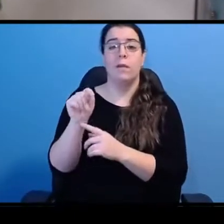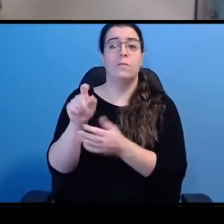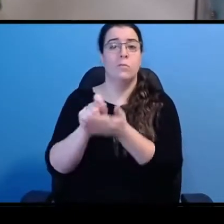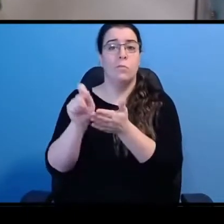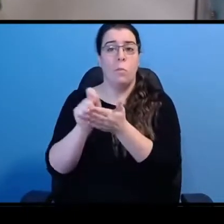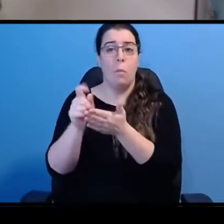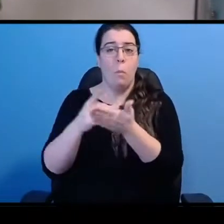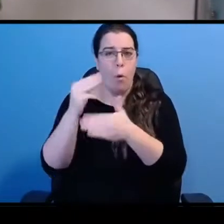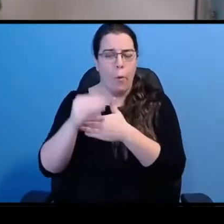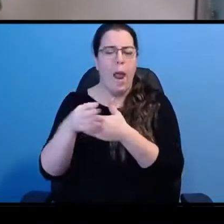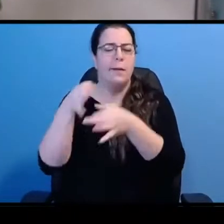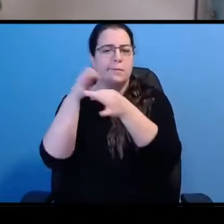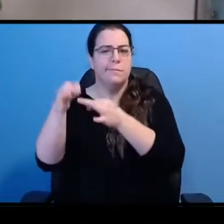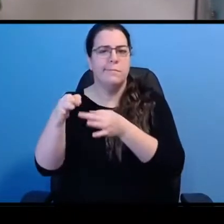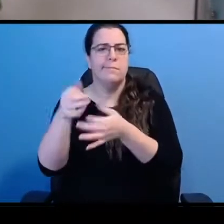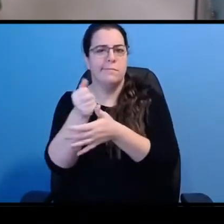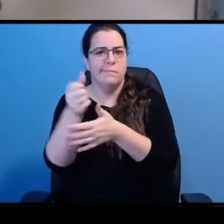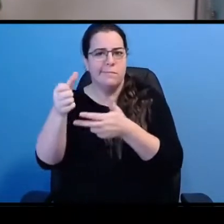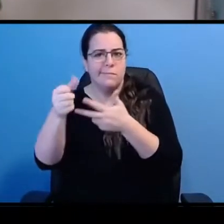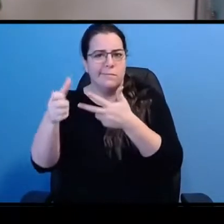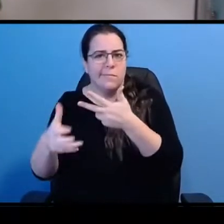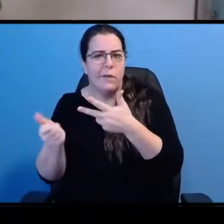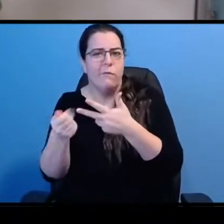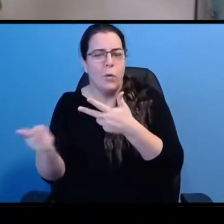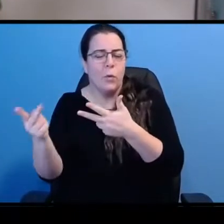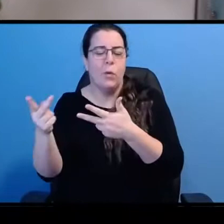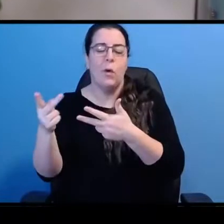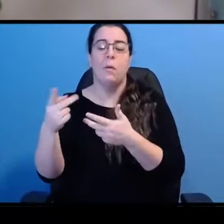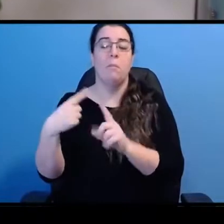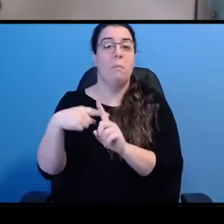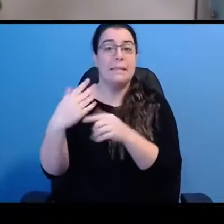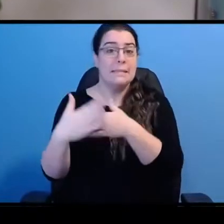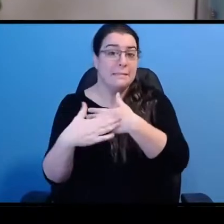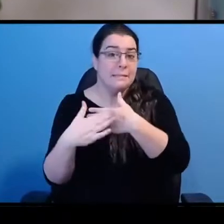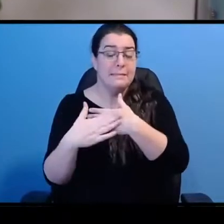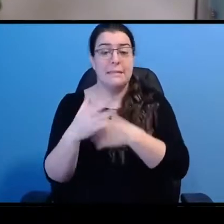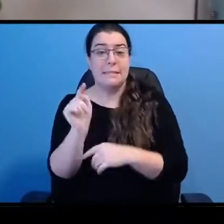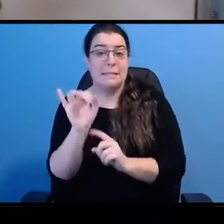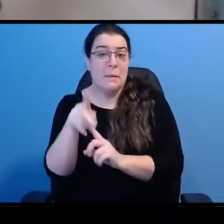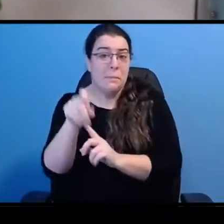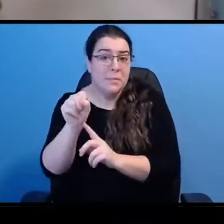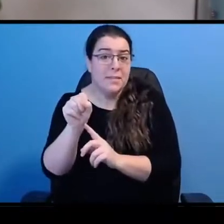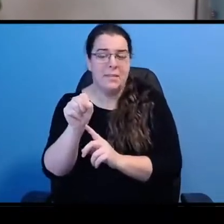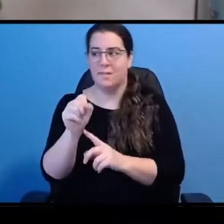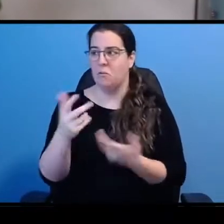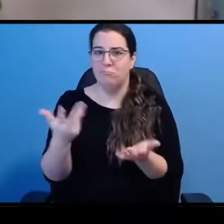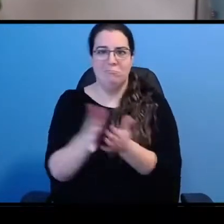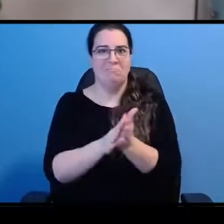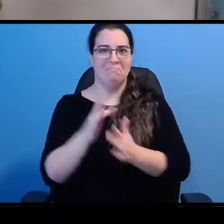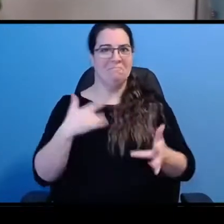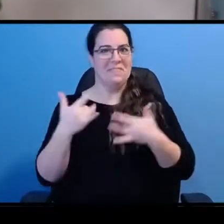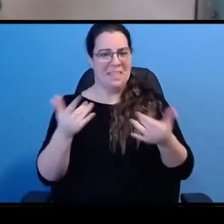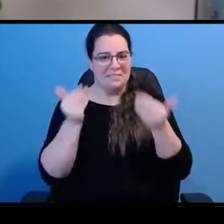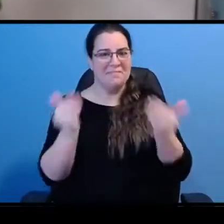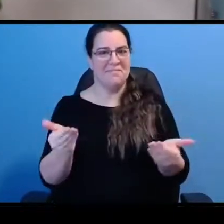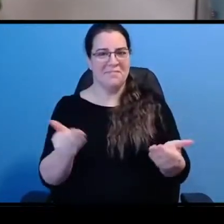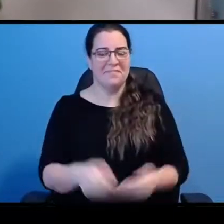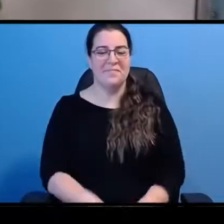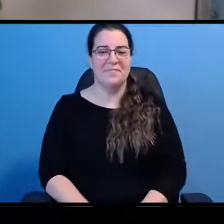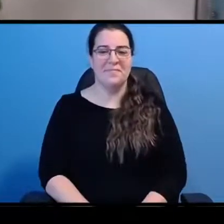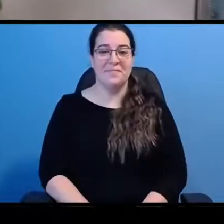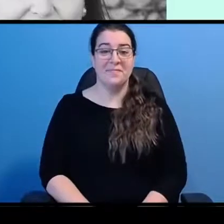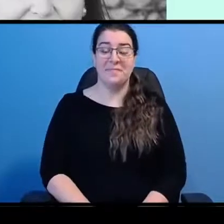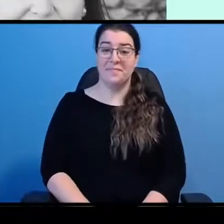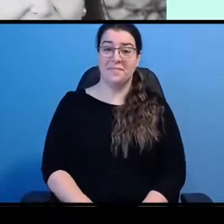and yeah. And I'm excited to get started. Let's go. So I'll introduce myself first. So my